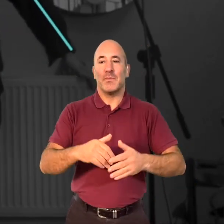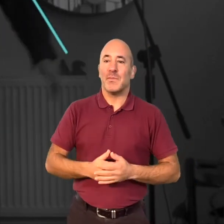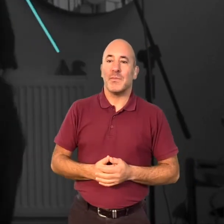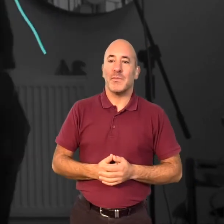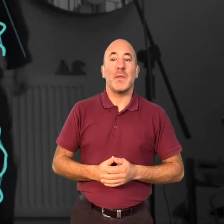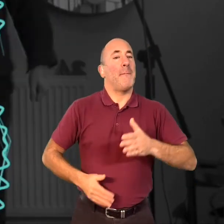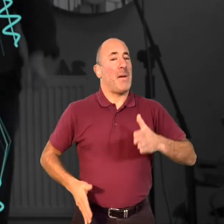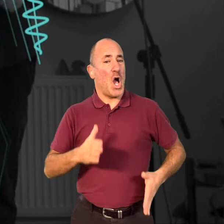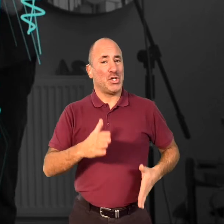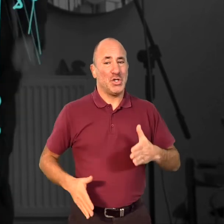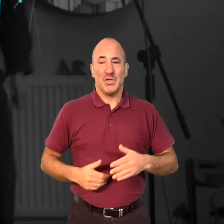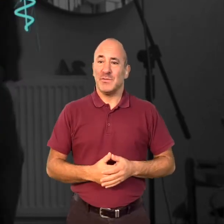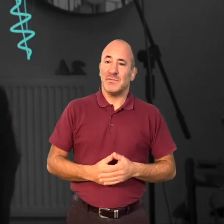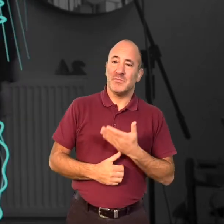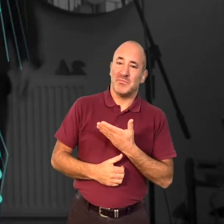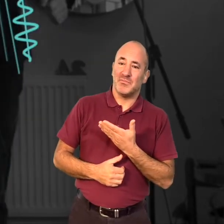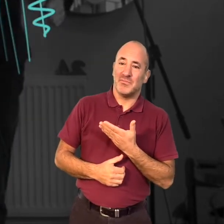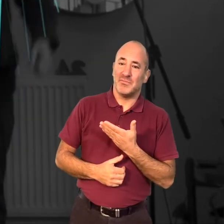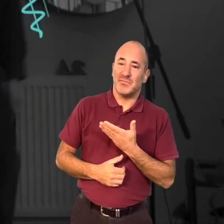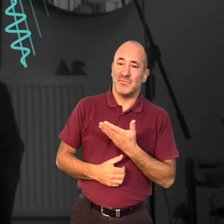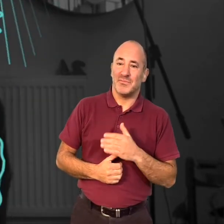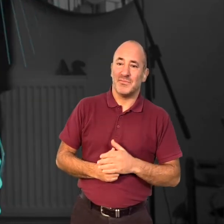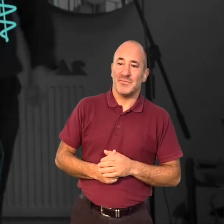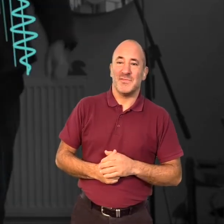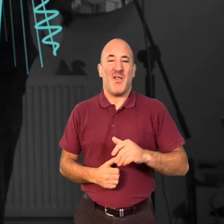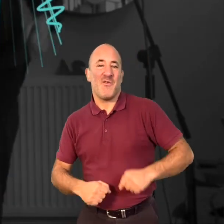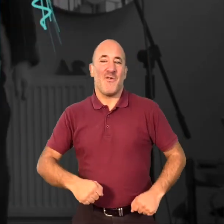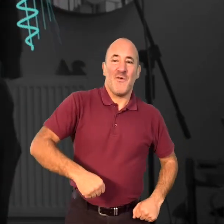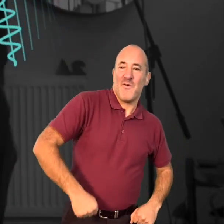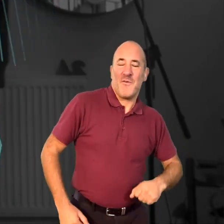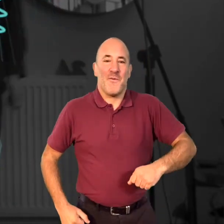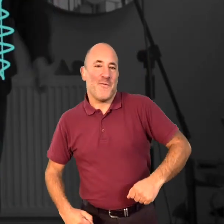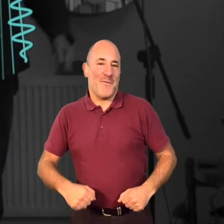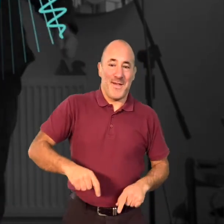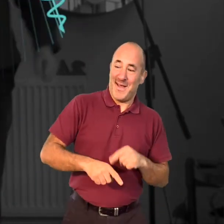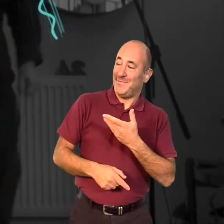And march. With a swagger.